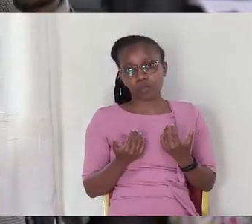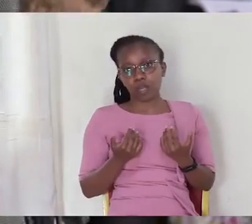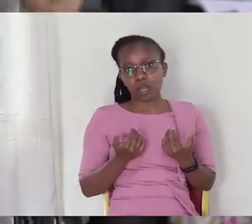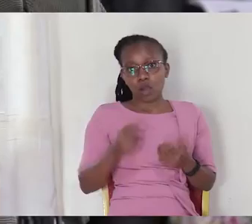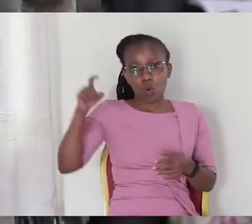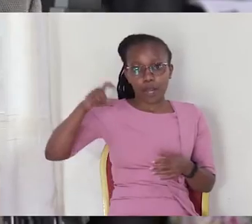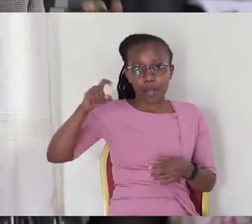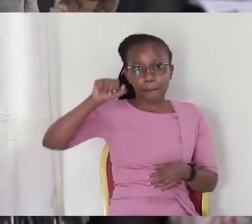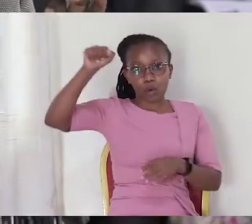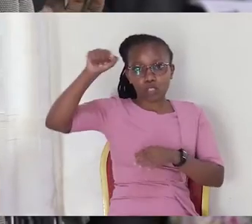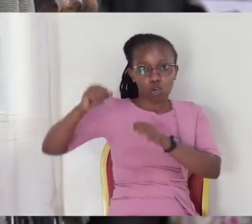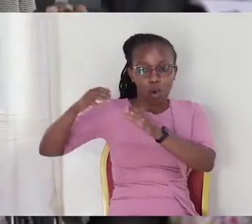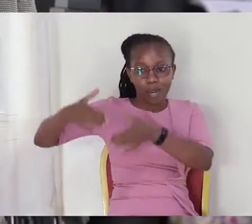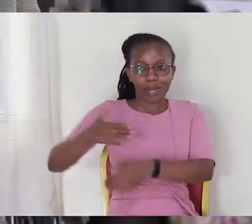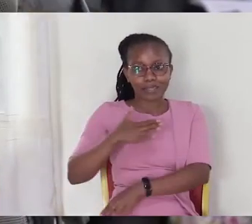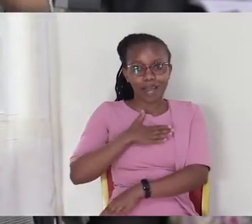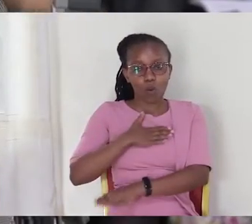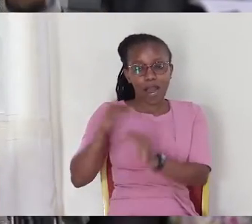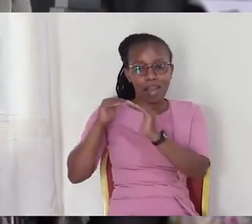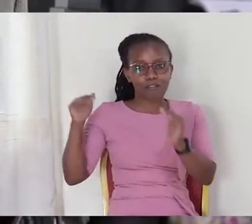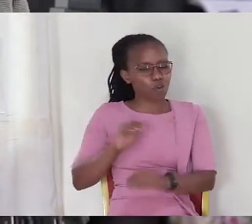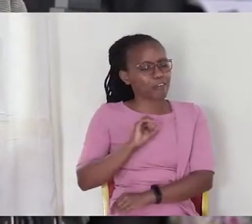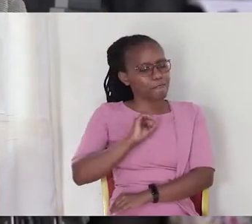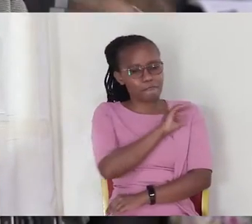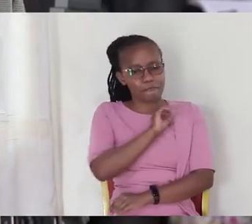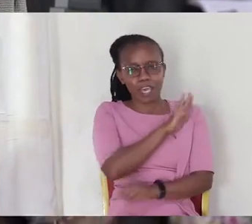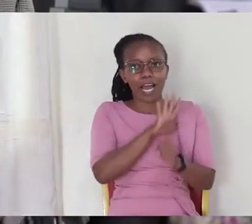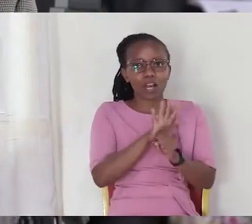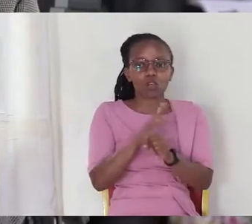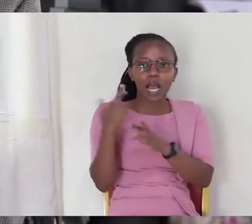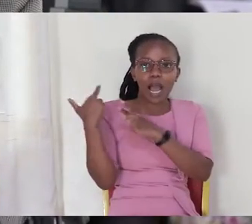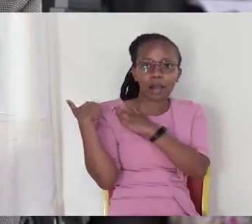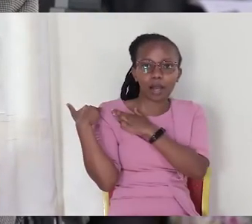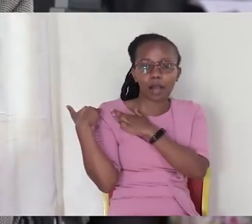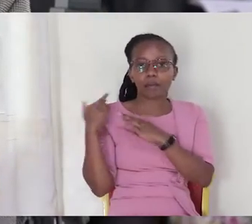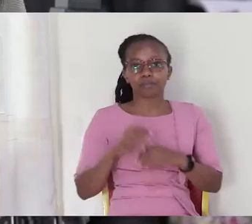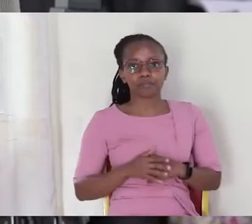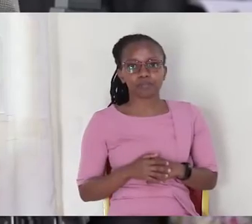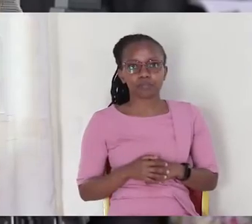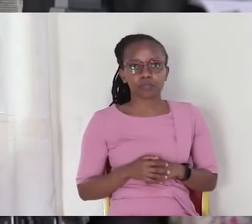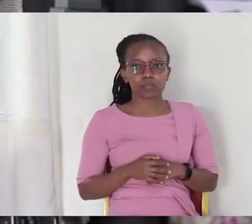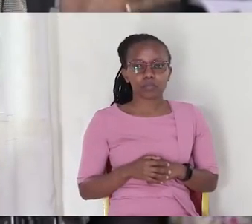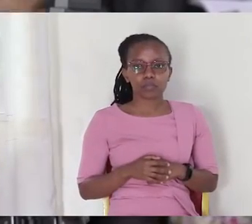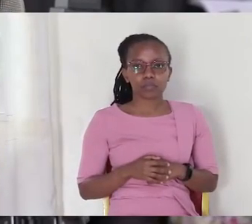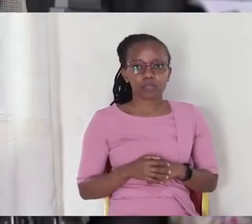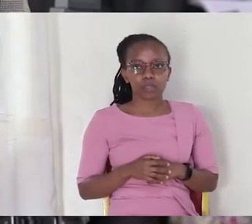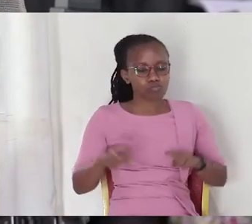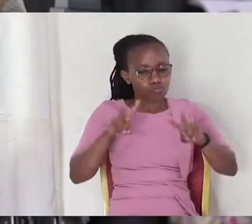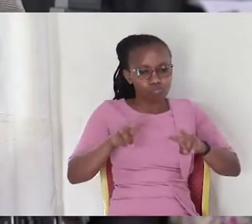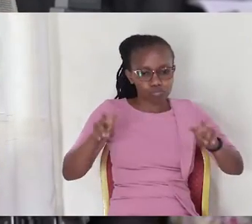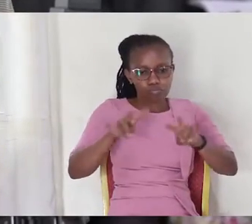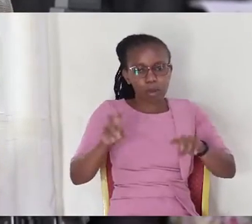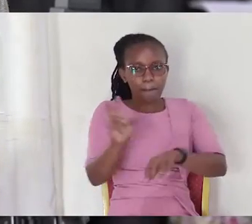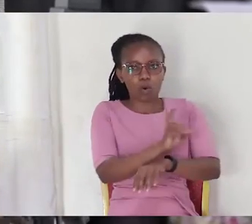political class at that level where they fear accountability. But right now, impunity is what is thriving. So we need to find a way of monitoring